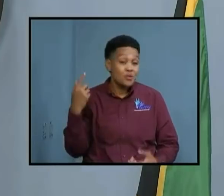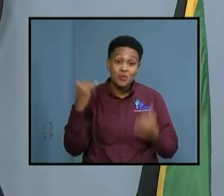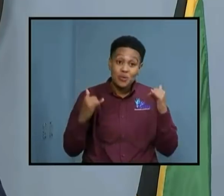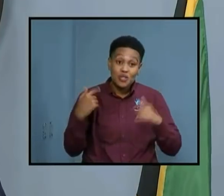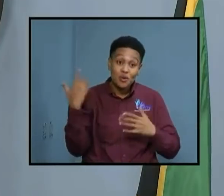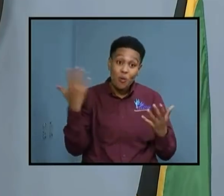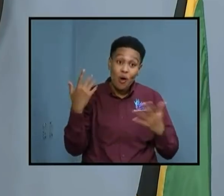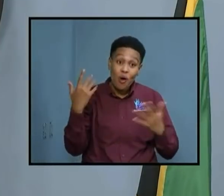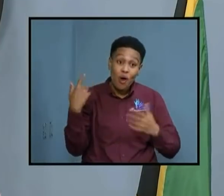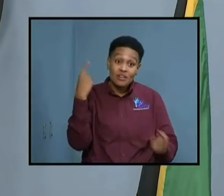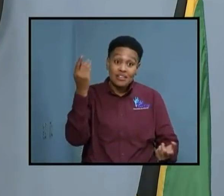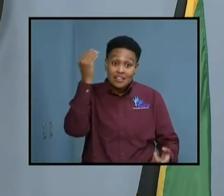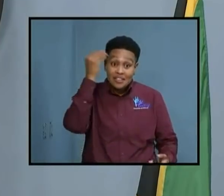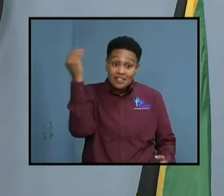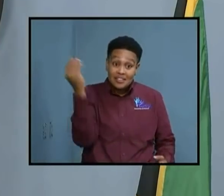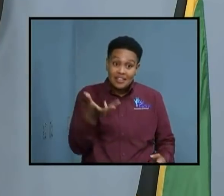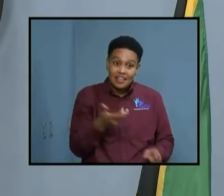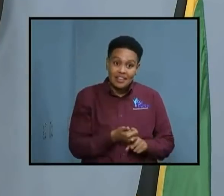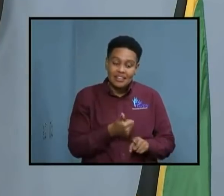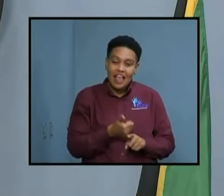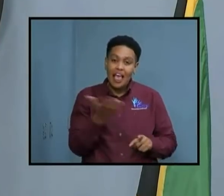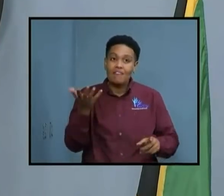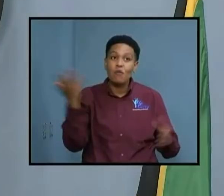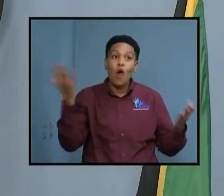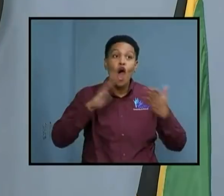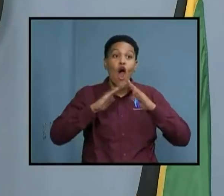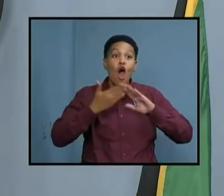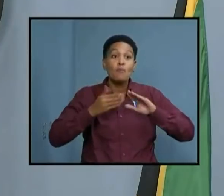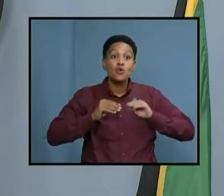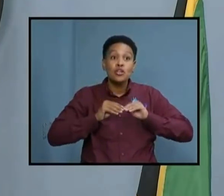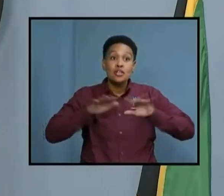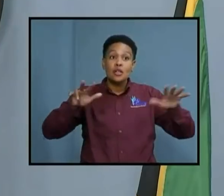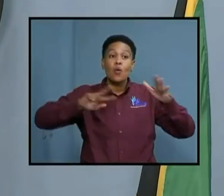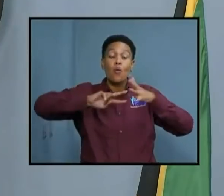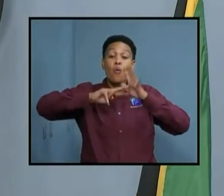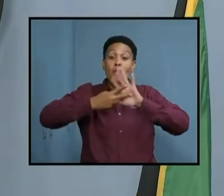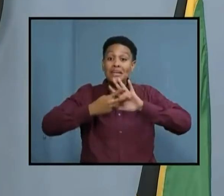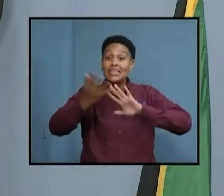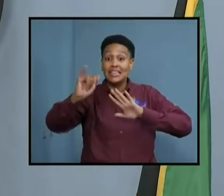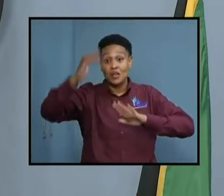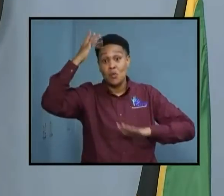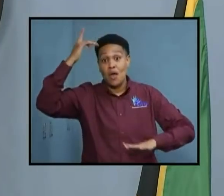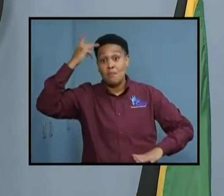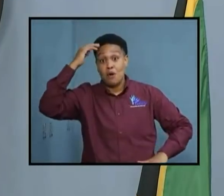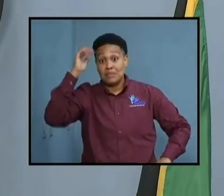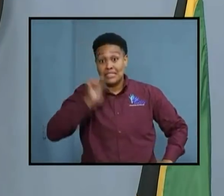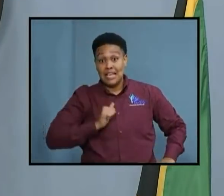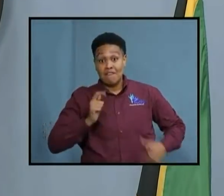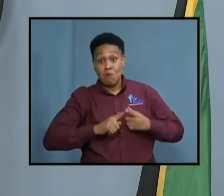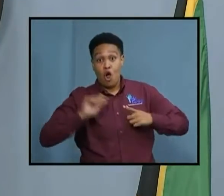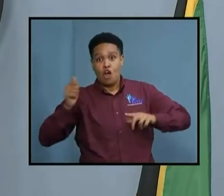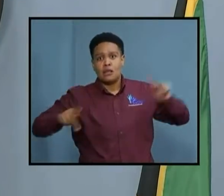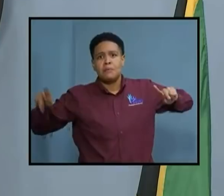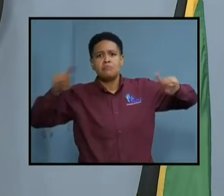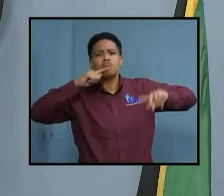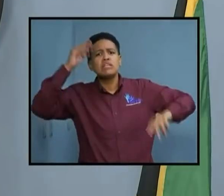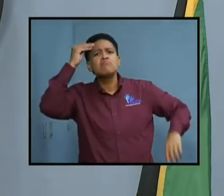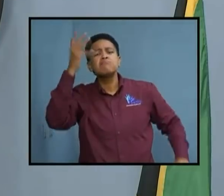what community transmission is about. And that is why the Prime Minister, myself, and others have